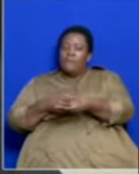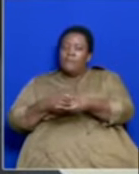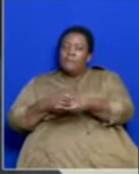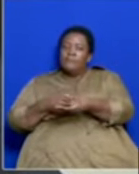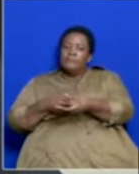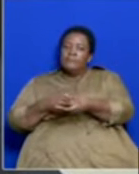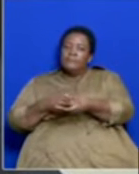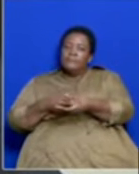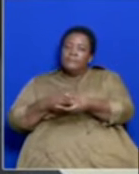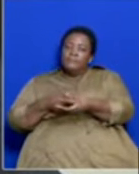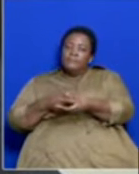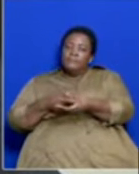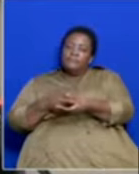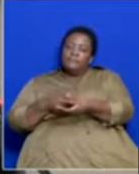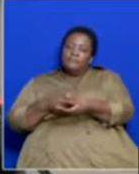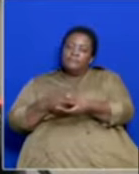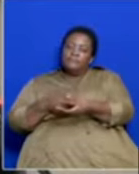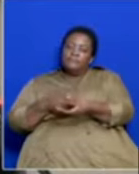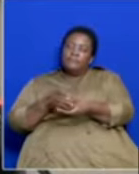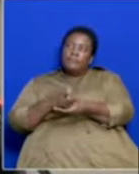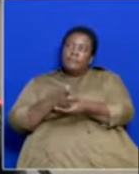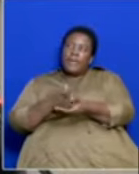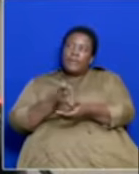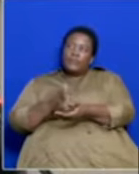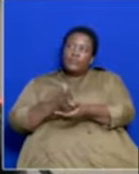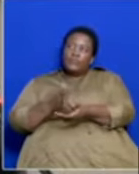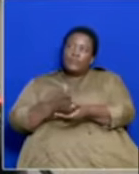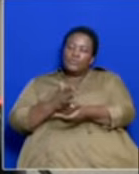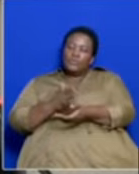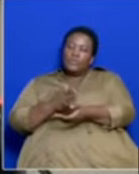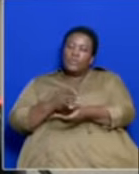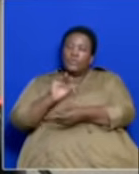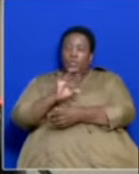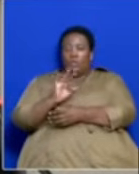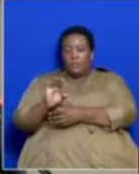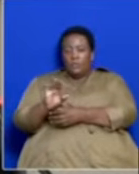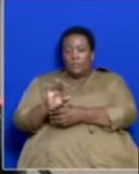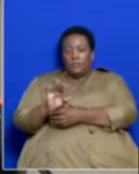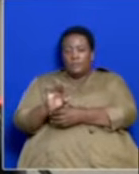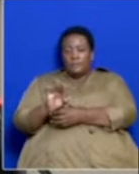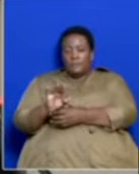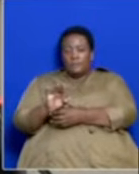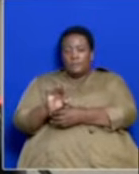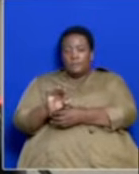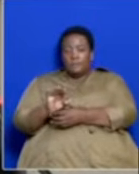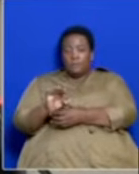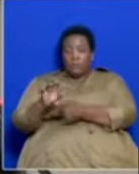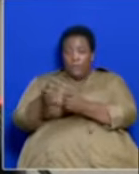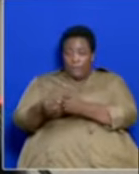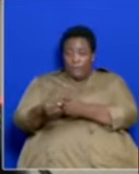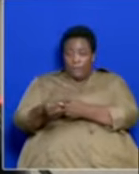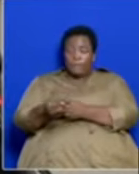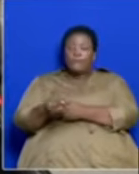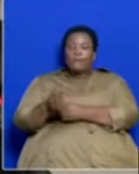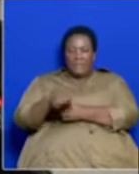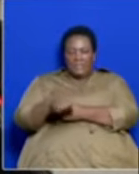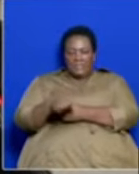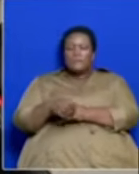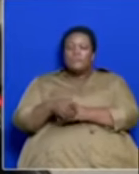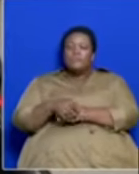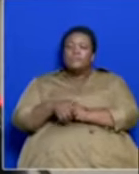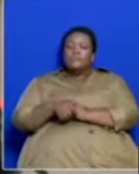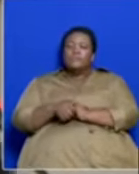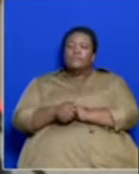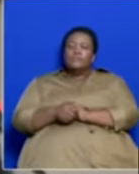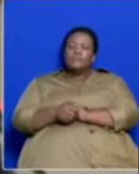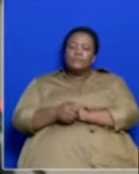Please go to page 33. Are you there? Yeah. I'm advised, and I